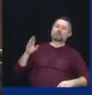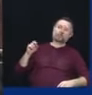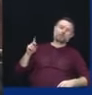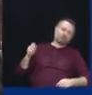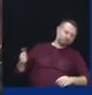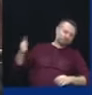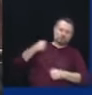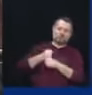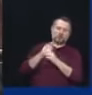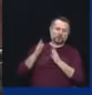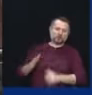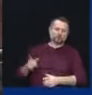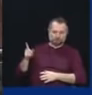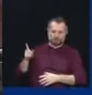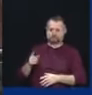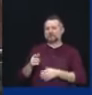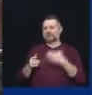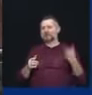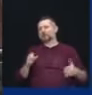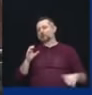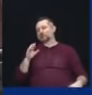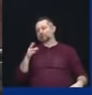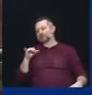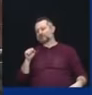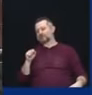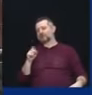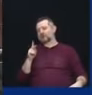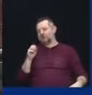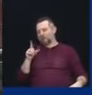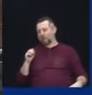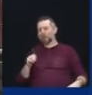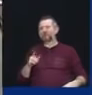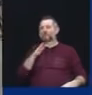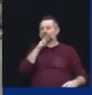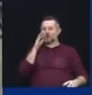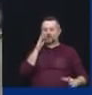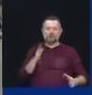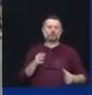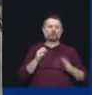Bureau, then Juanita Sarmiento. Thank you very much.